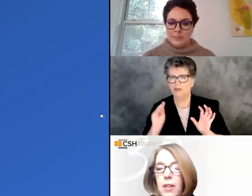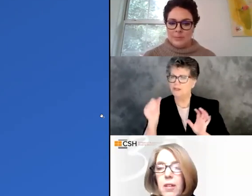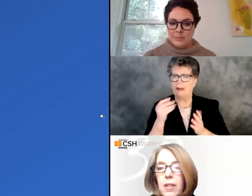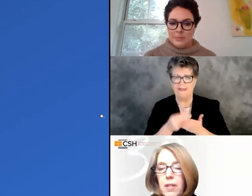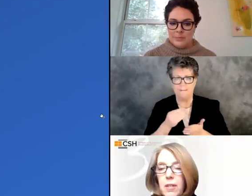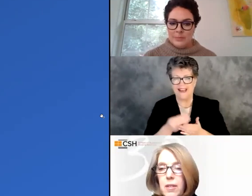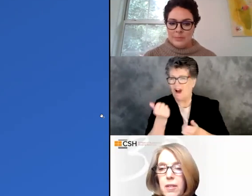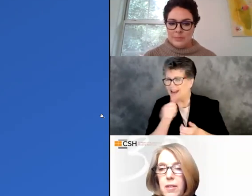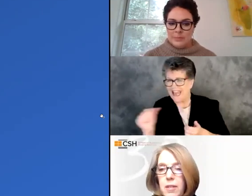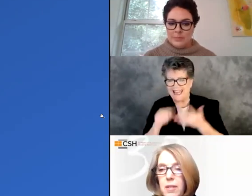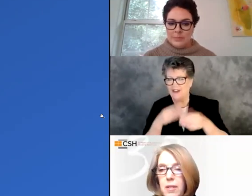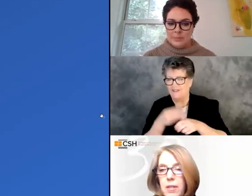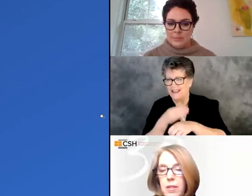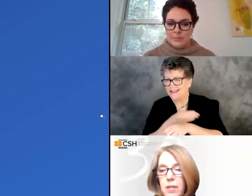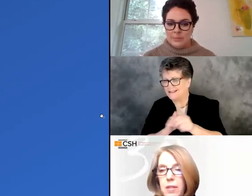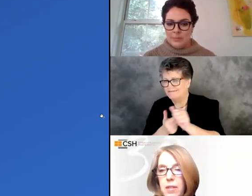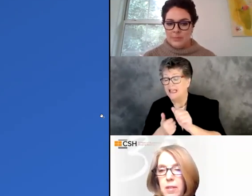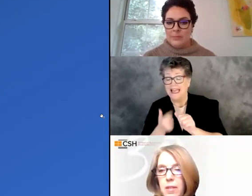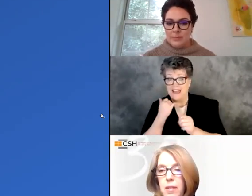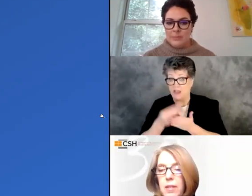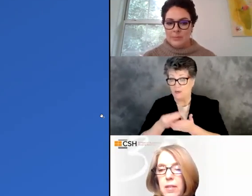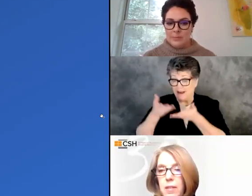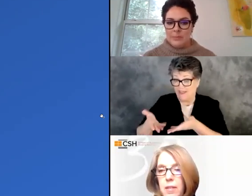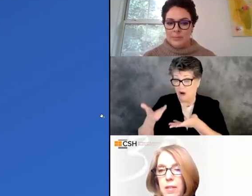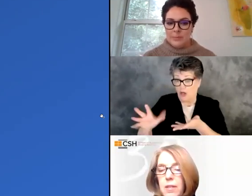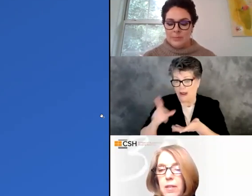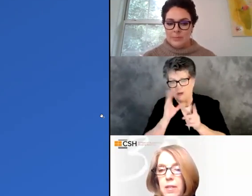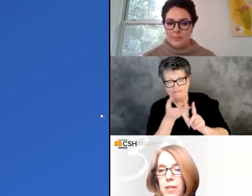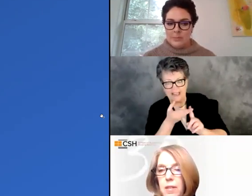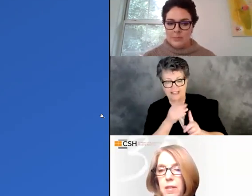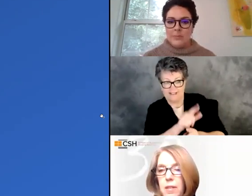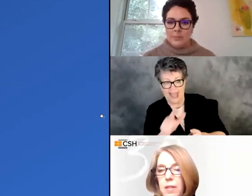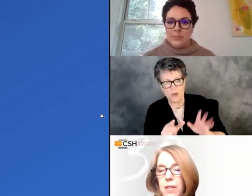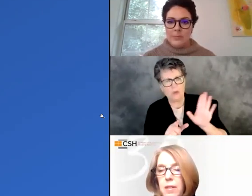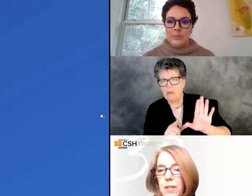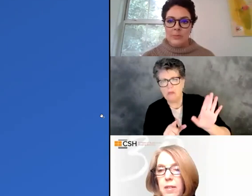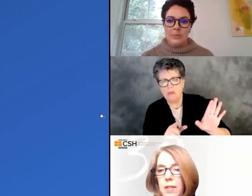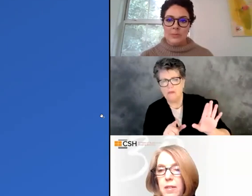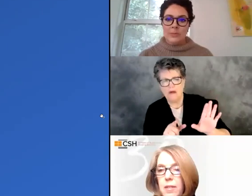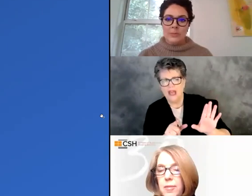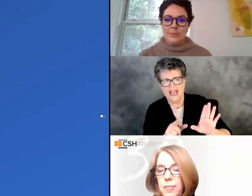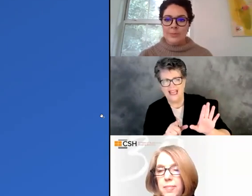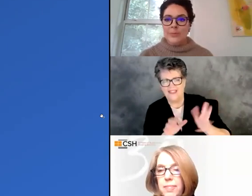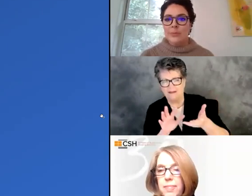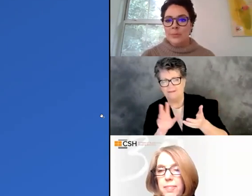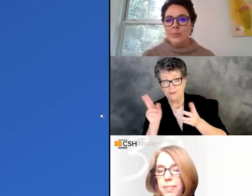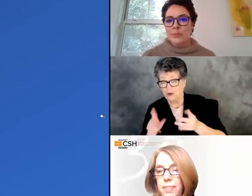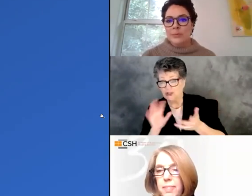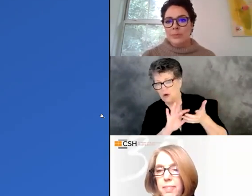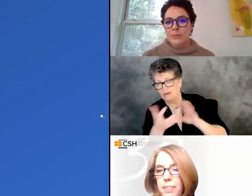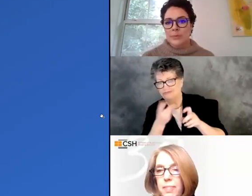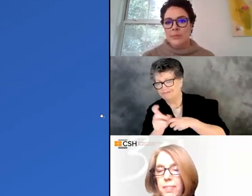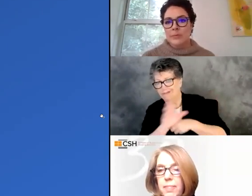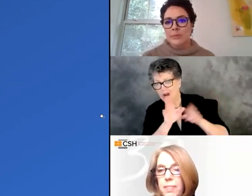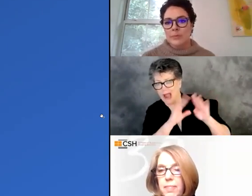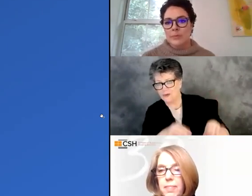on any of these issues. And if there was money there and we could convince the landlords that it's not going to trash their house, that this would be